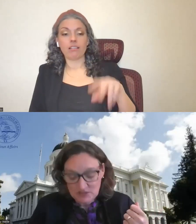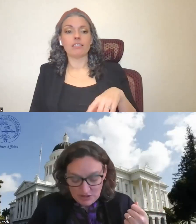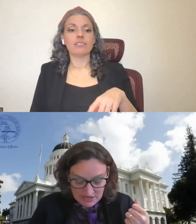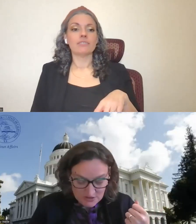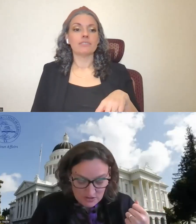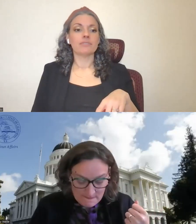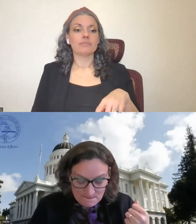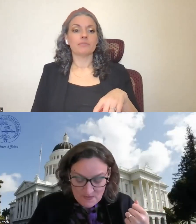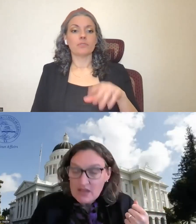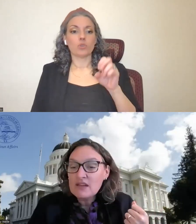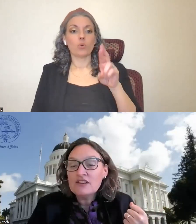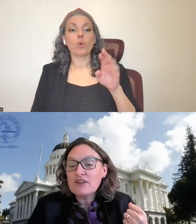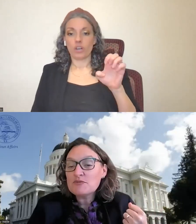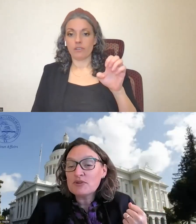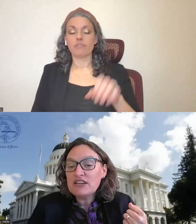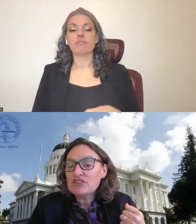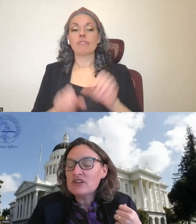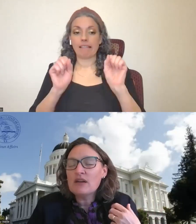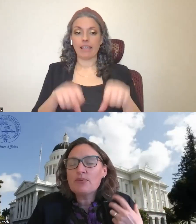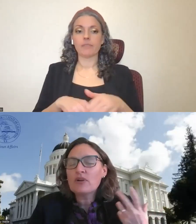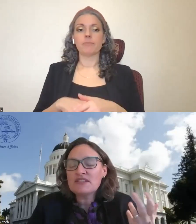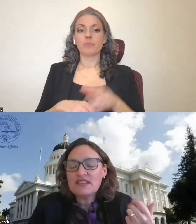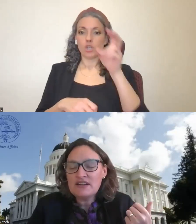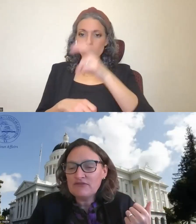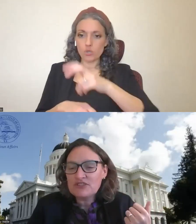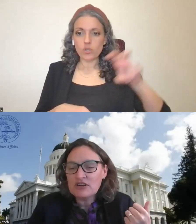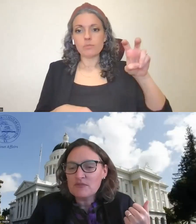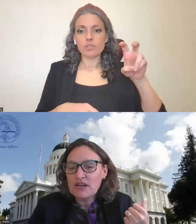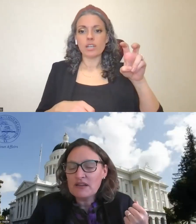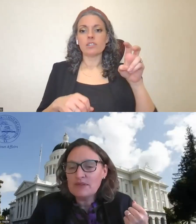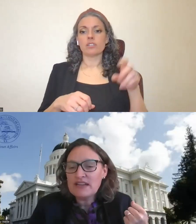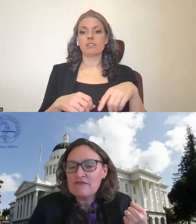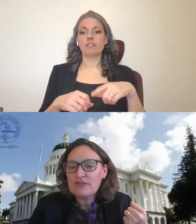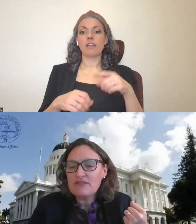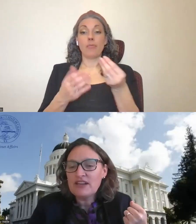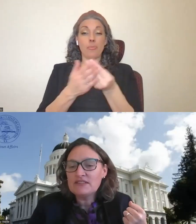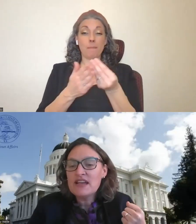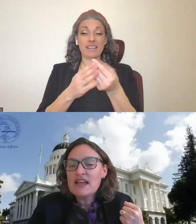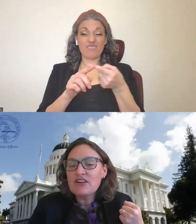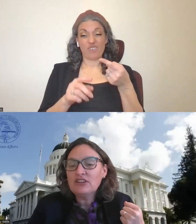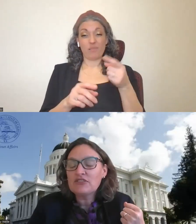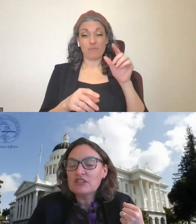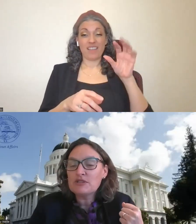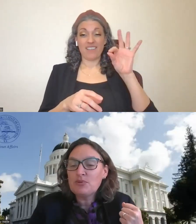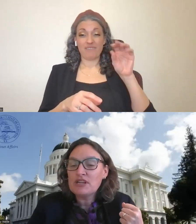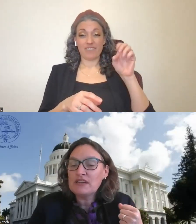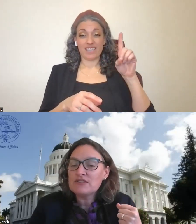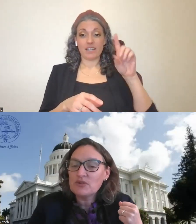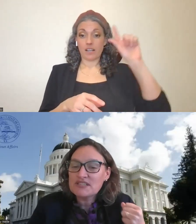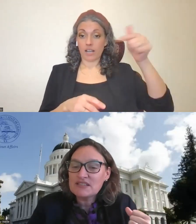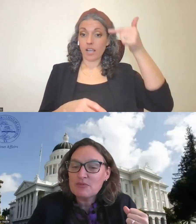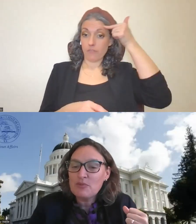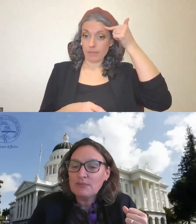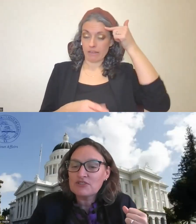have an Experience Corps. Transportation, unprecedented infrastructure money coming down from the feds, and our leadership is putting it